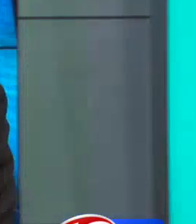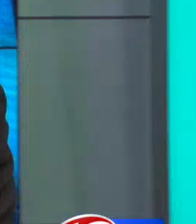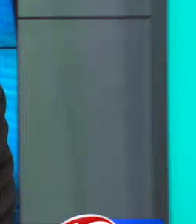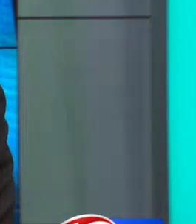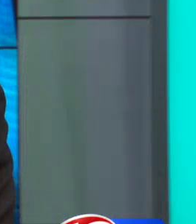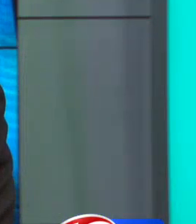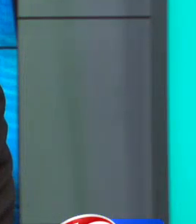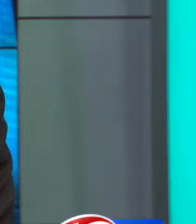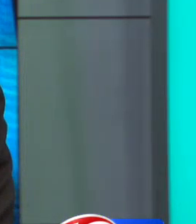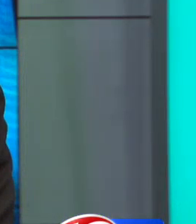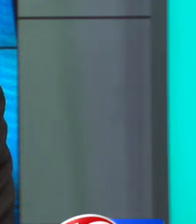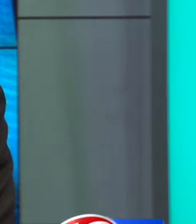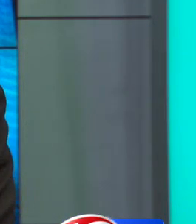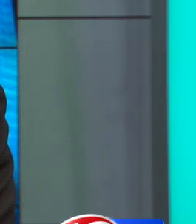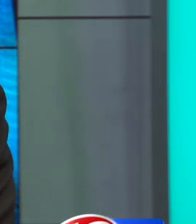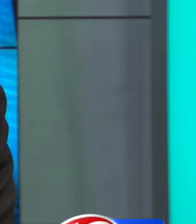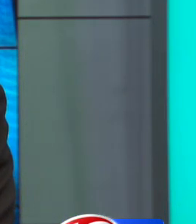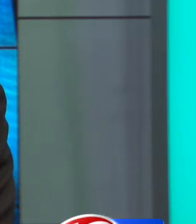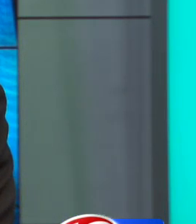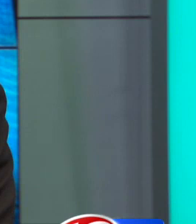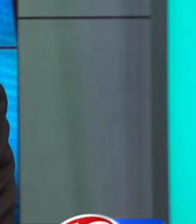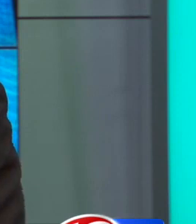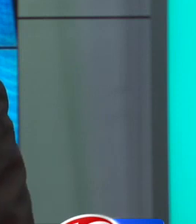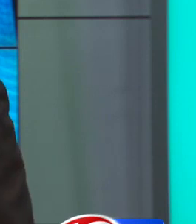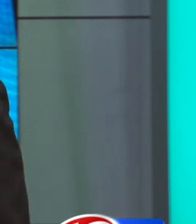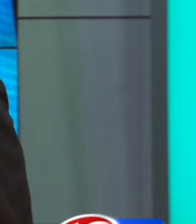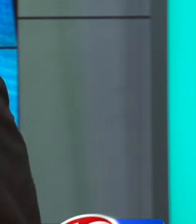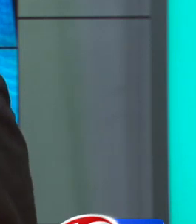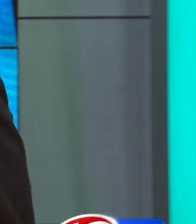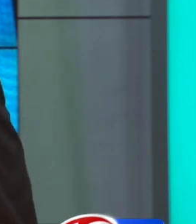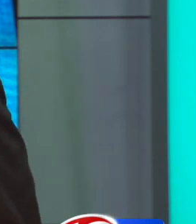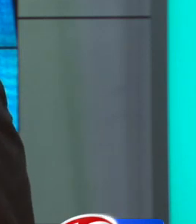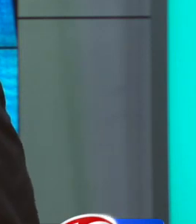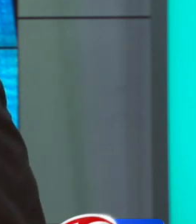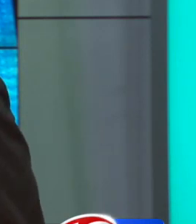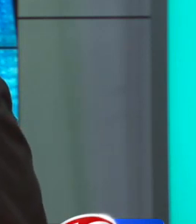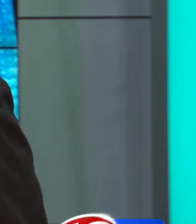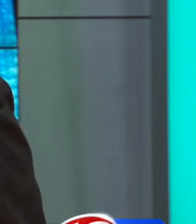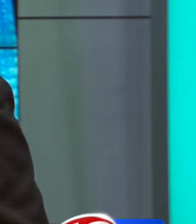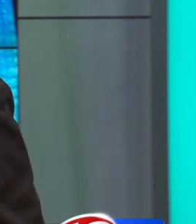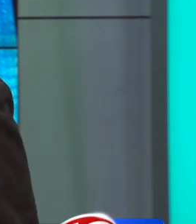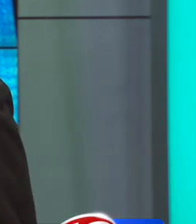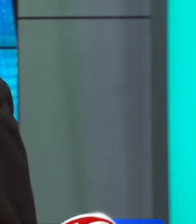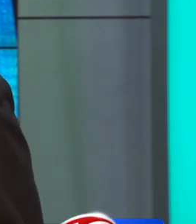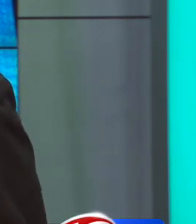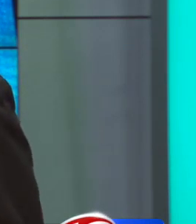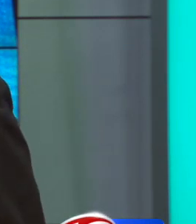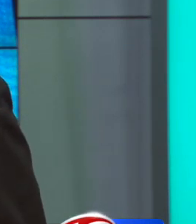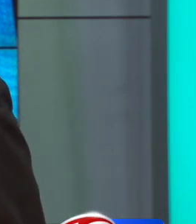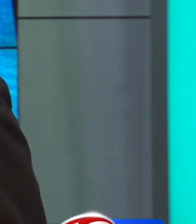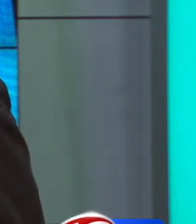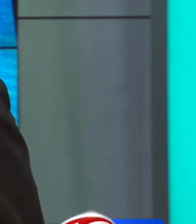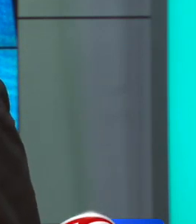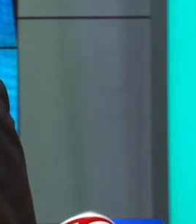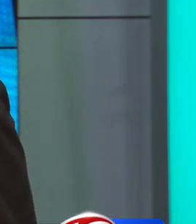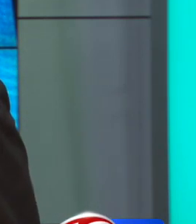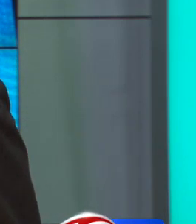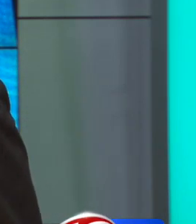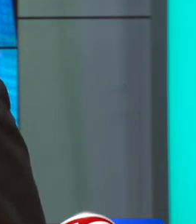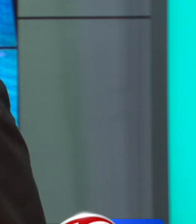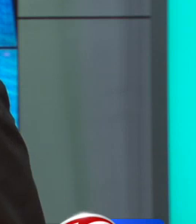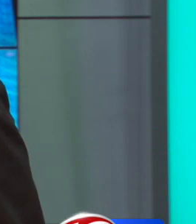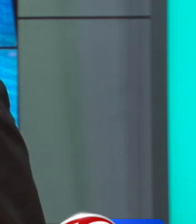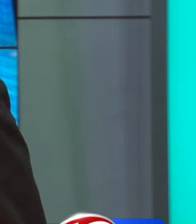coronavirus pandemic in our country and especially in the state. The governor kind of changed things up a little bit. Usually she starts off with the number